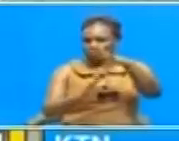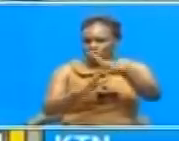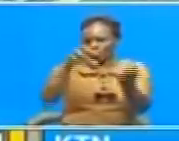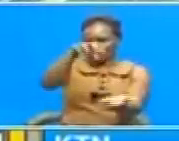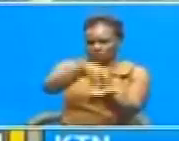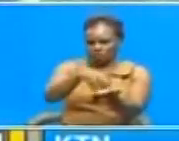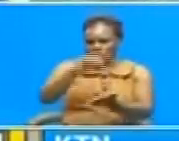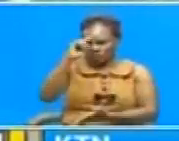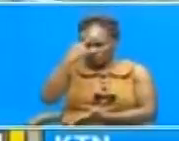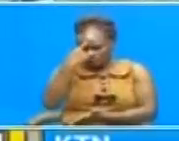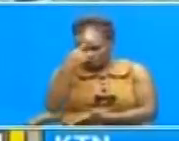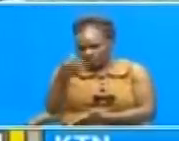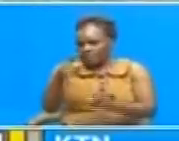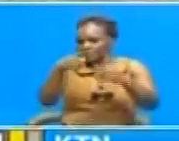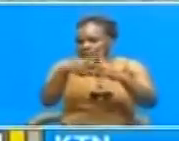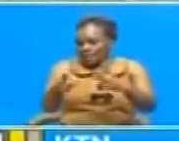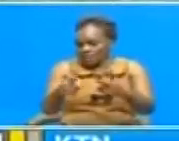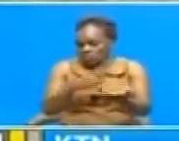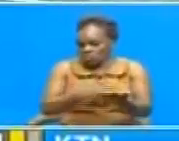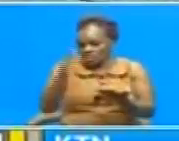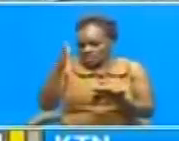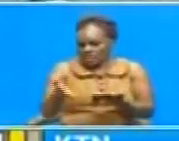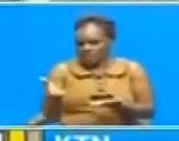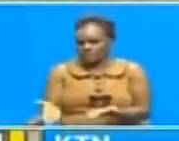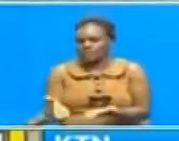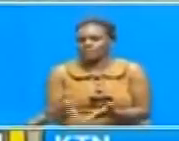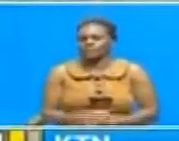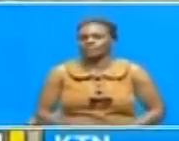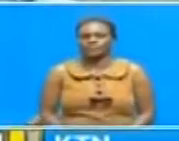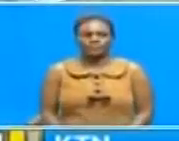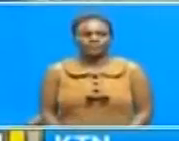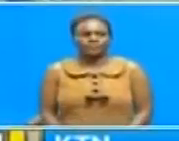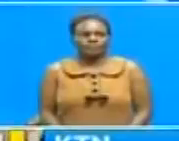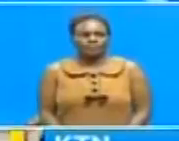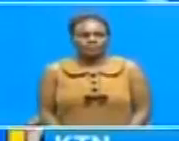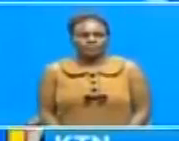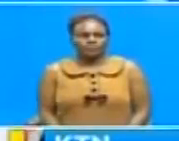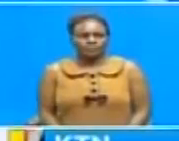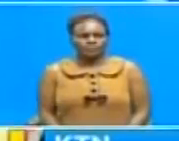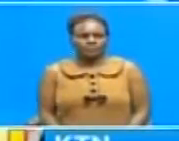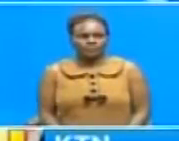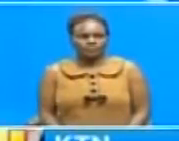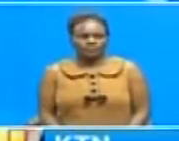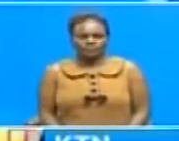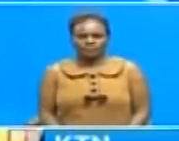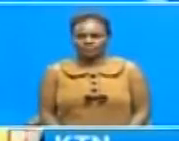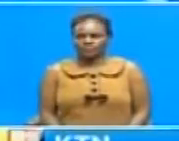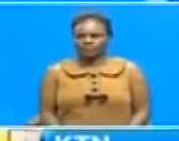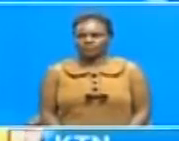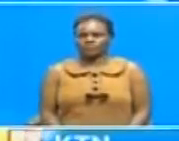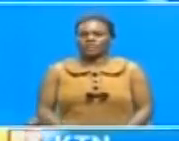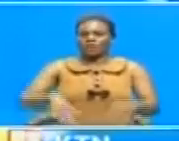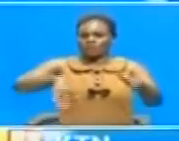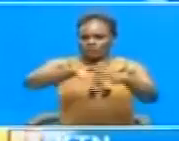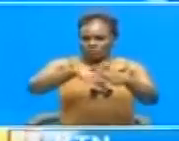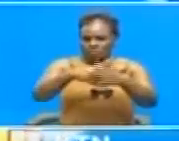The Indian Pro Kabaddi League kicks off this weekend. Lynn Washira, KTN Sports. Well, from that growing sport, let's talk about